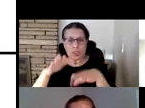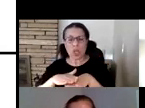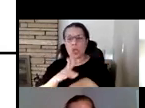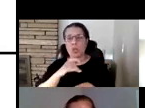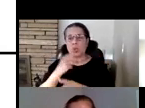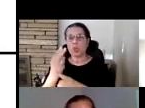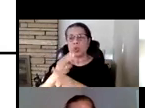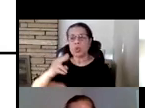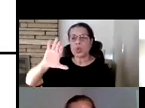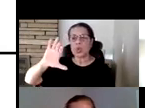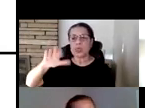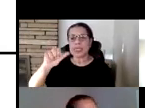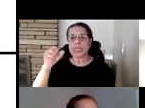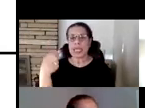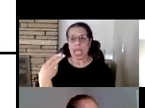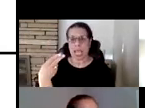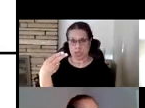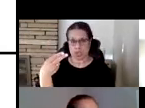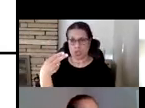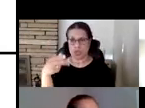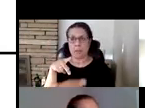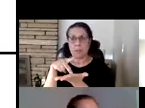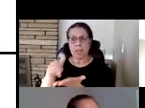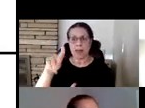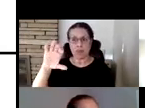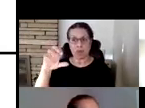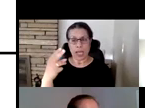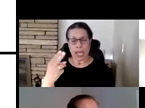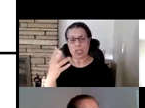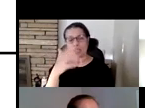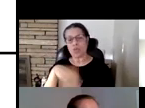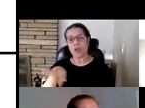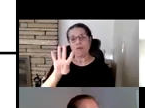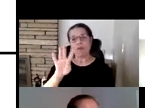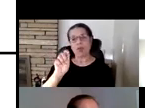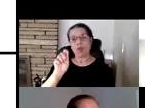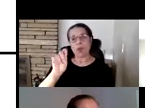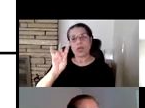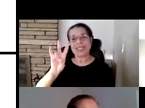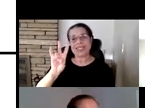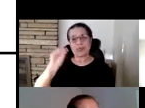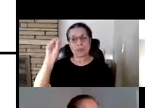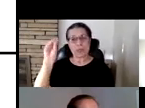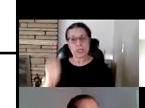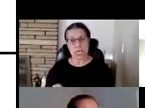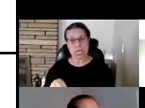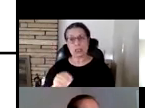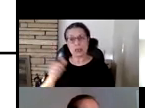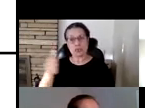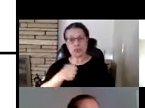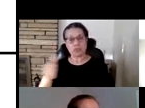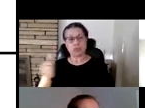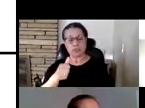use cash on our system. We know that about 4.7% of trips currently